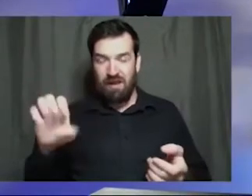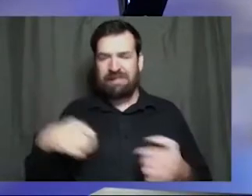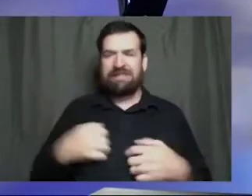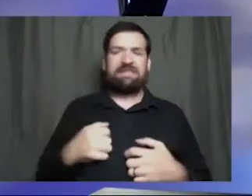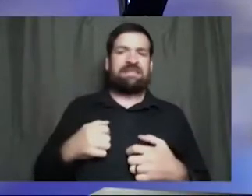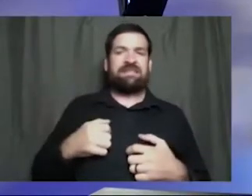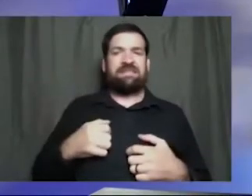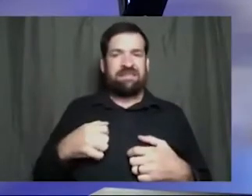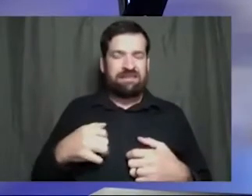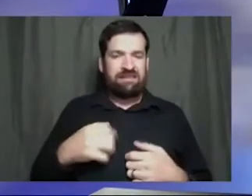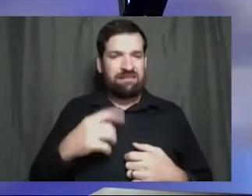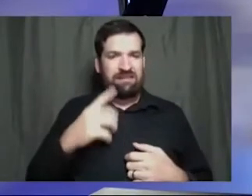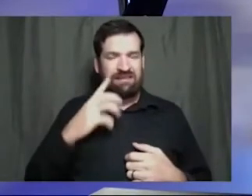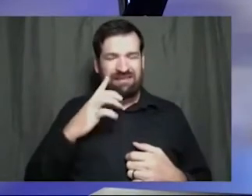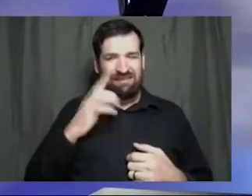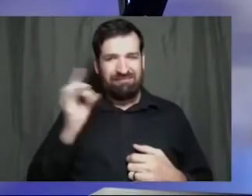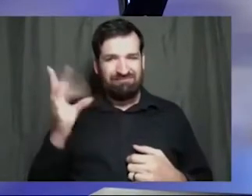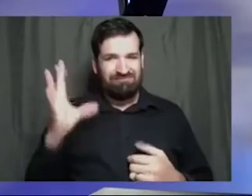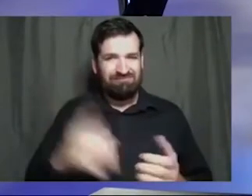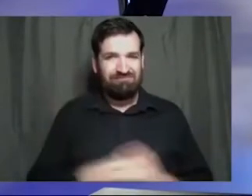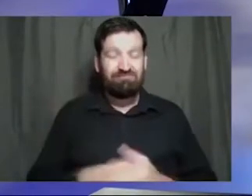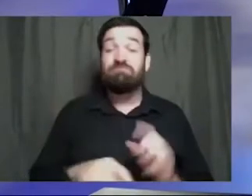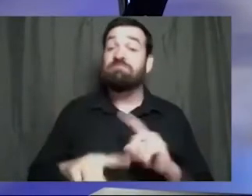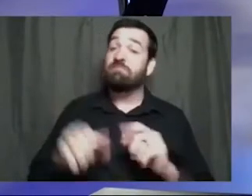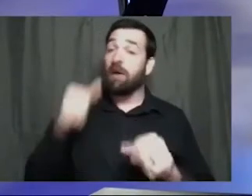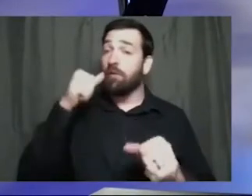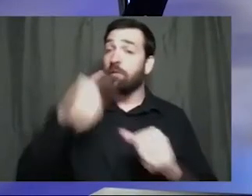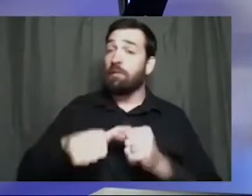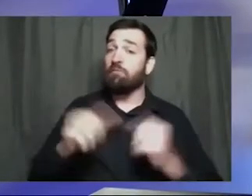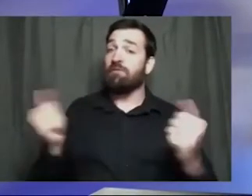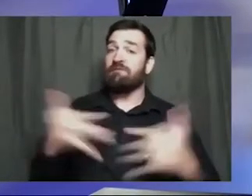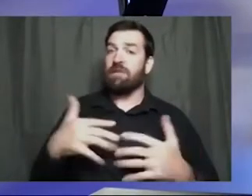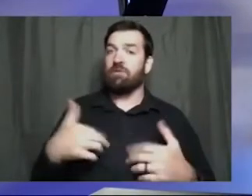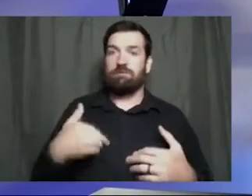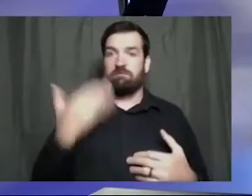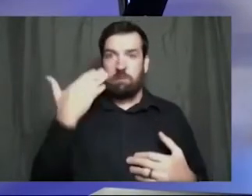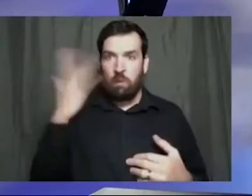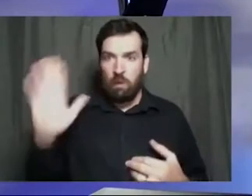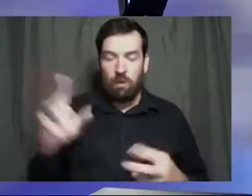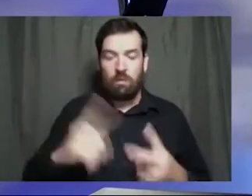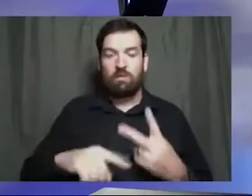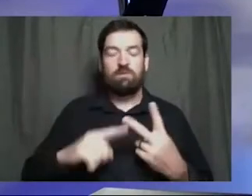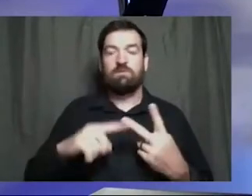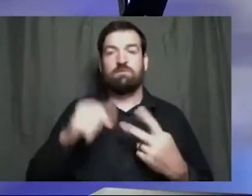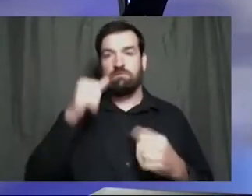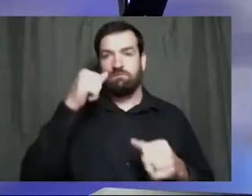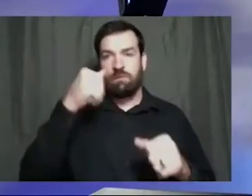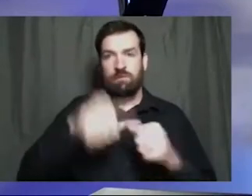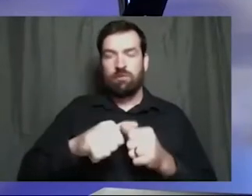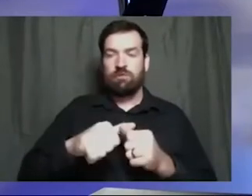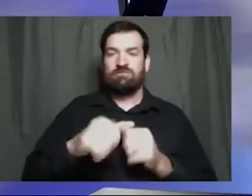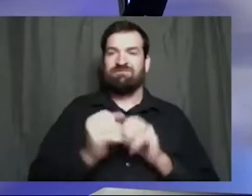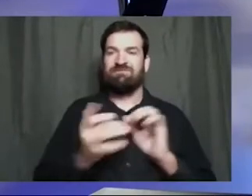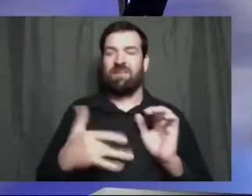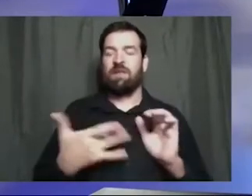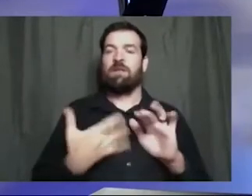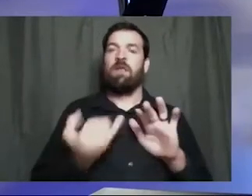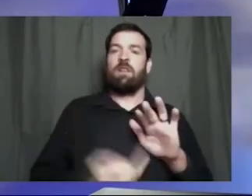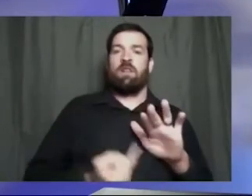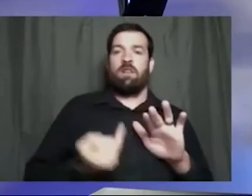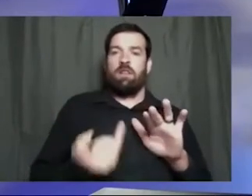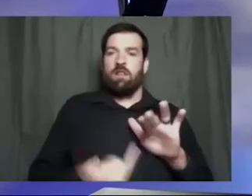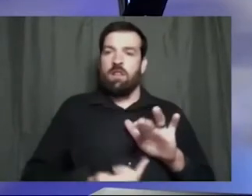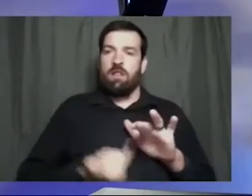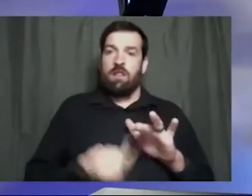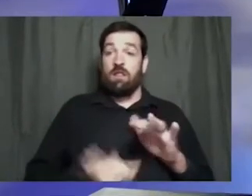know, I remember the fear of the unknown and the shutdown and the social isolation for folks, which we have learned has